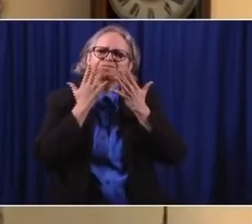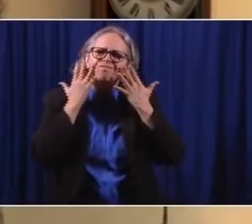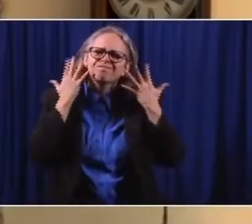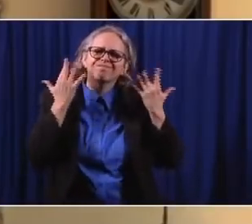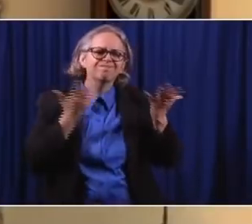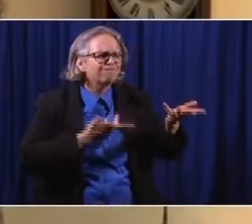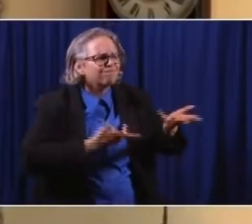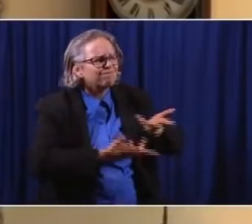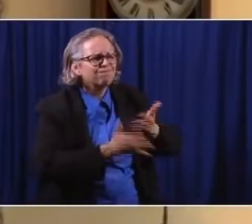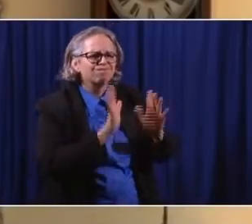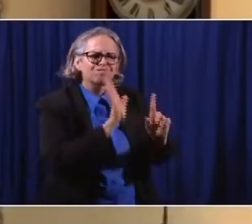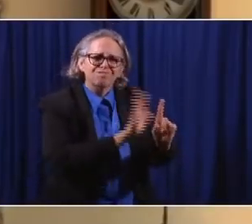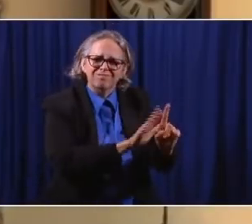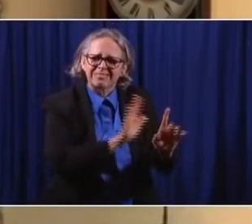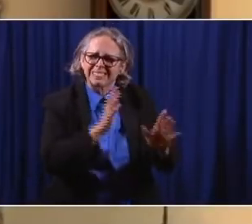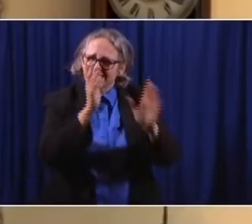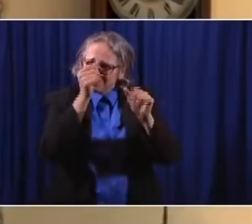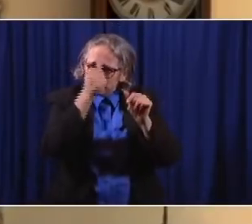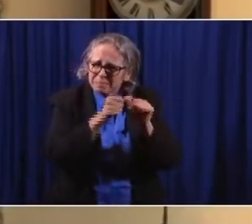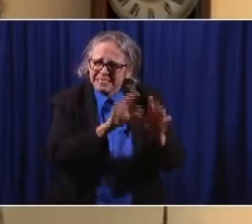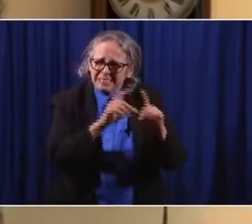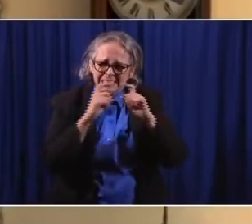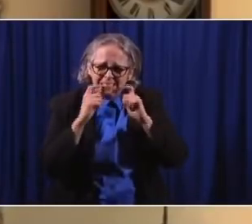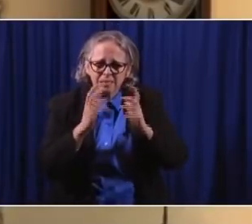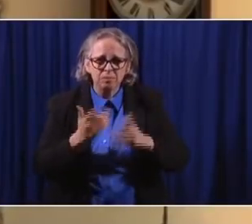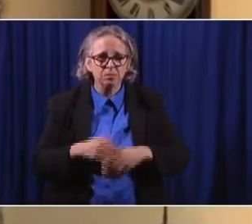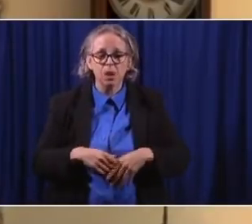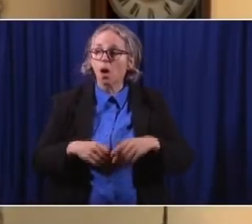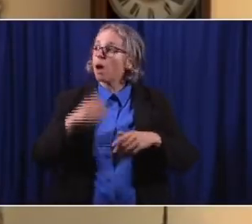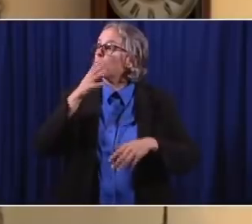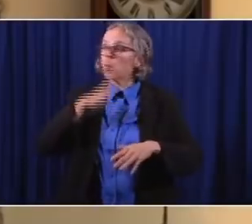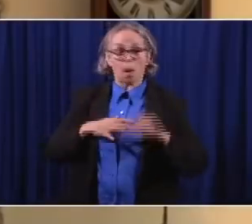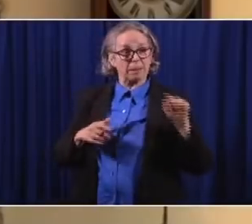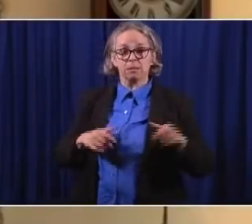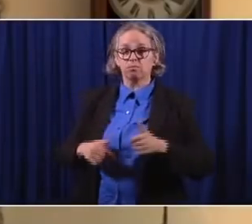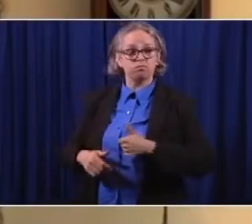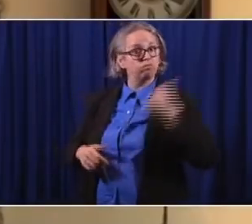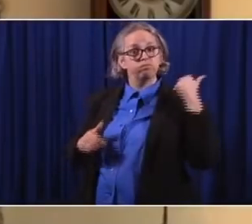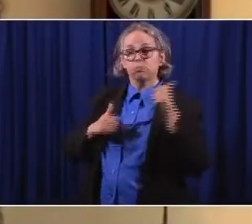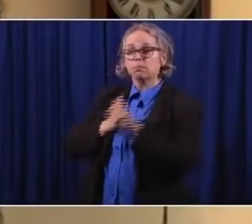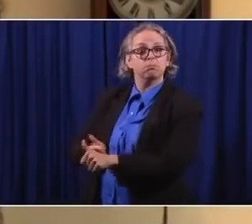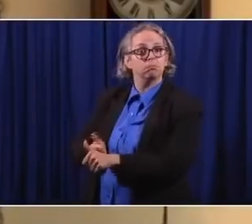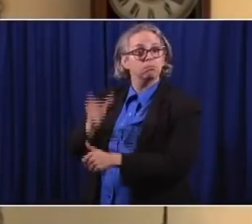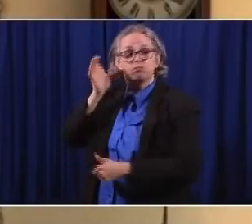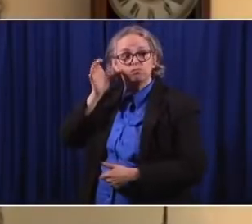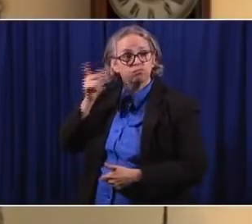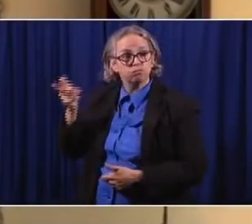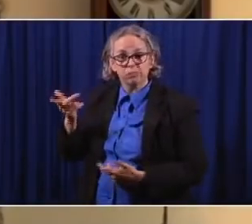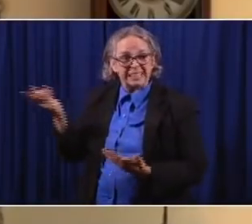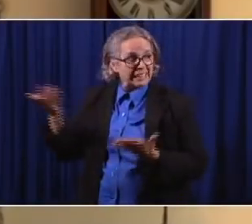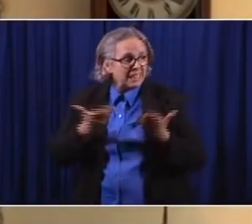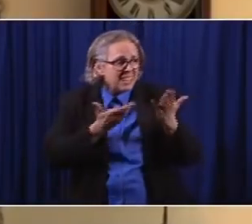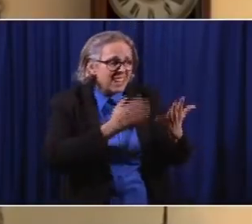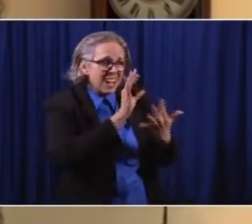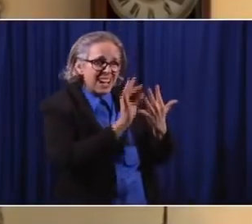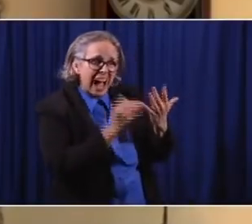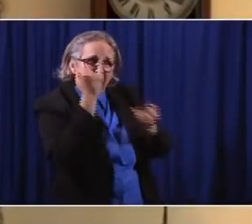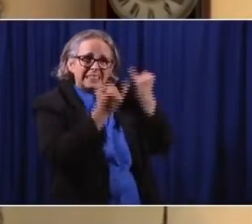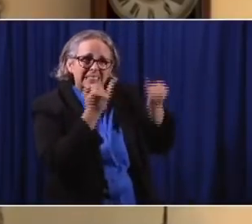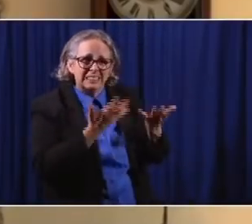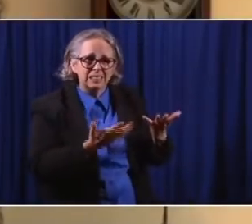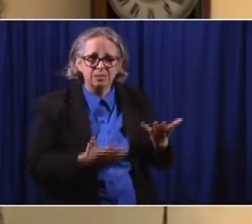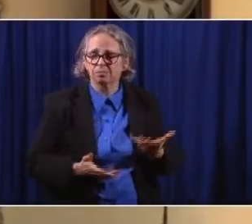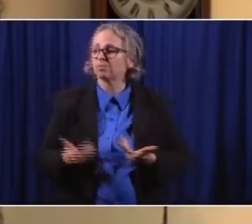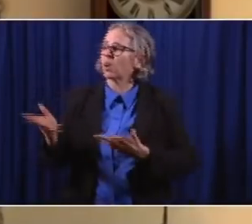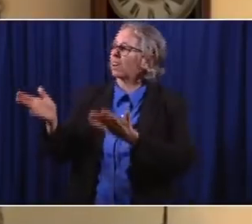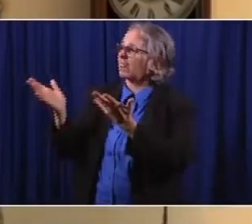the superintendent said that she simply would not comply with his request to leave.